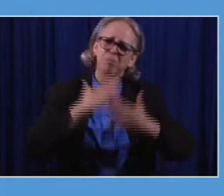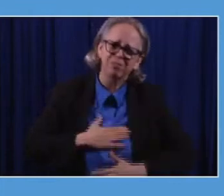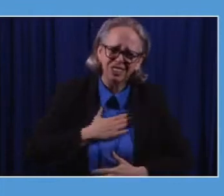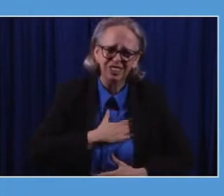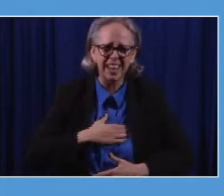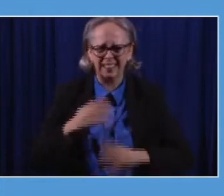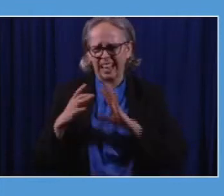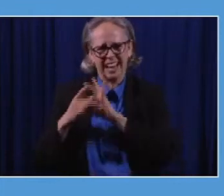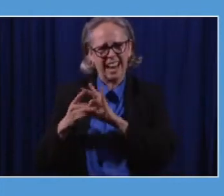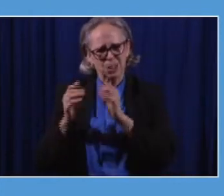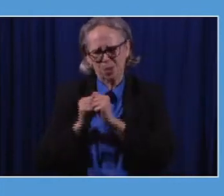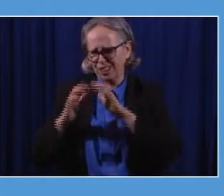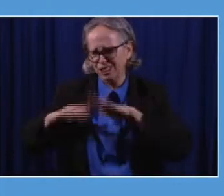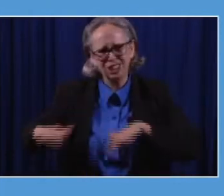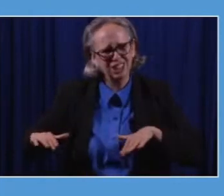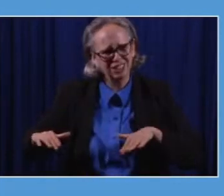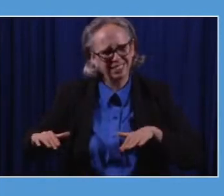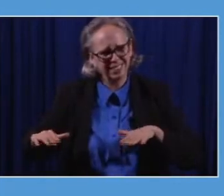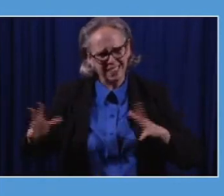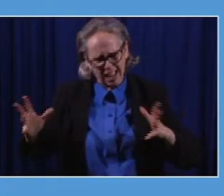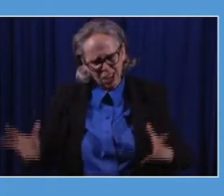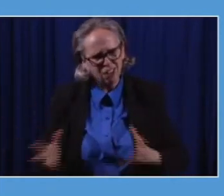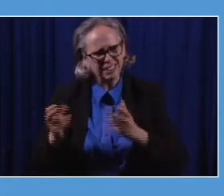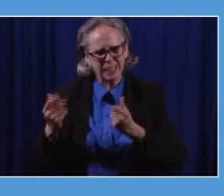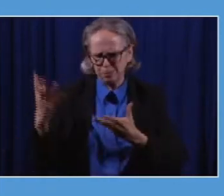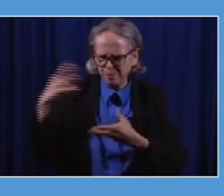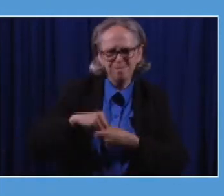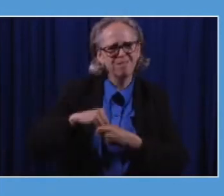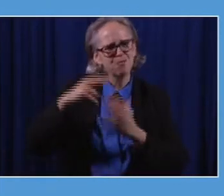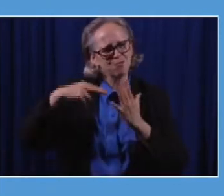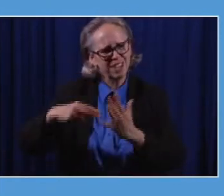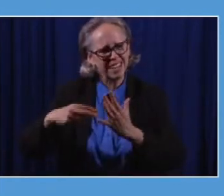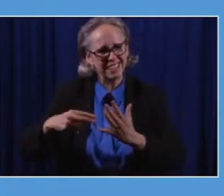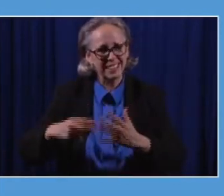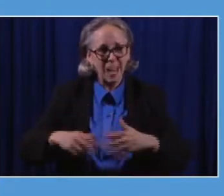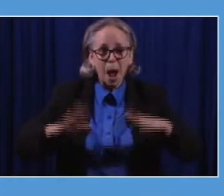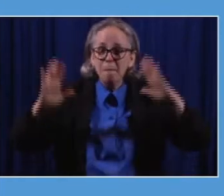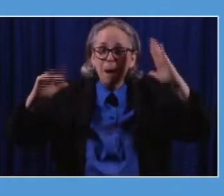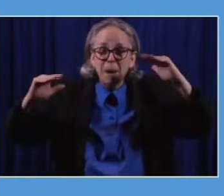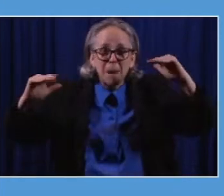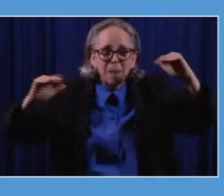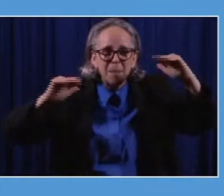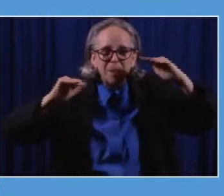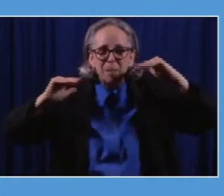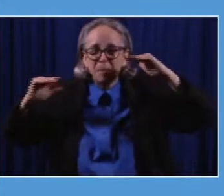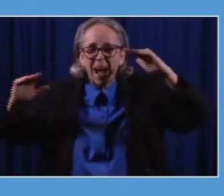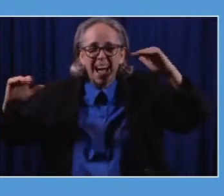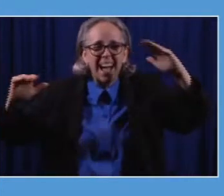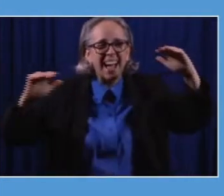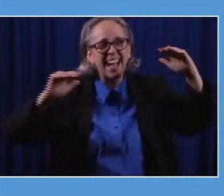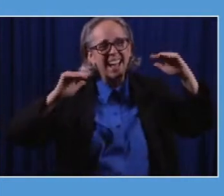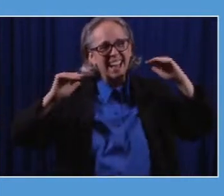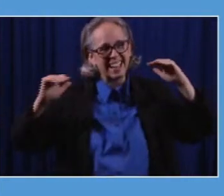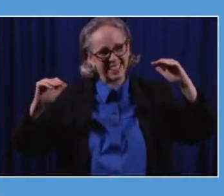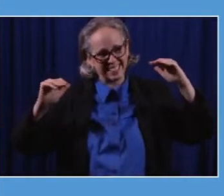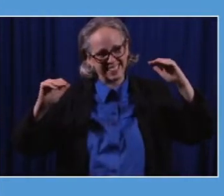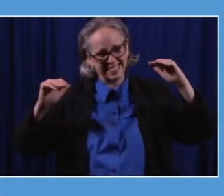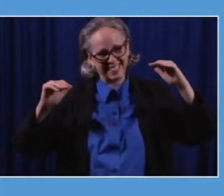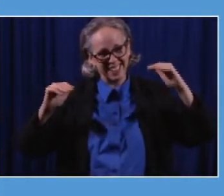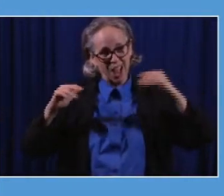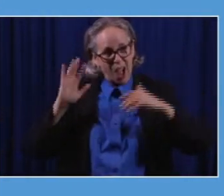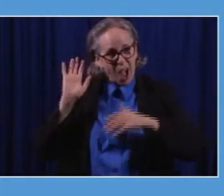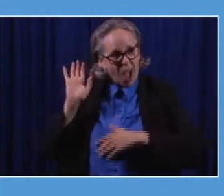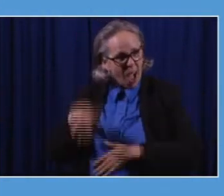also increasing literacy in the home. So, bye-bye, guys. And I really like this one. Oh yeah,